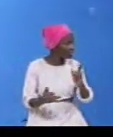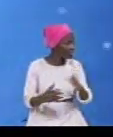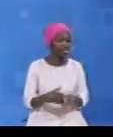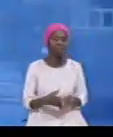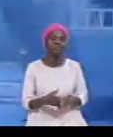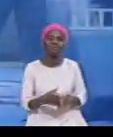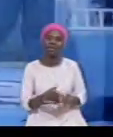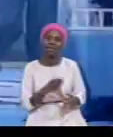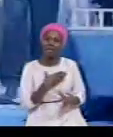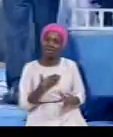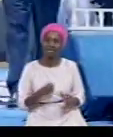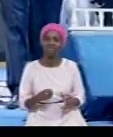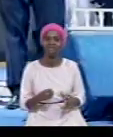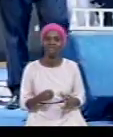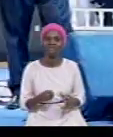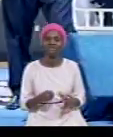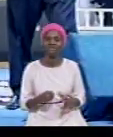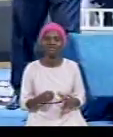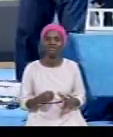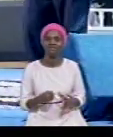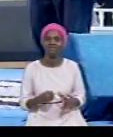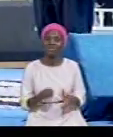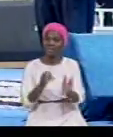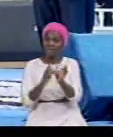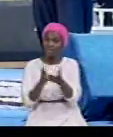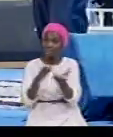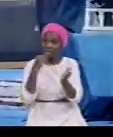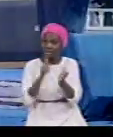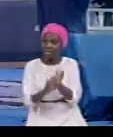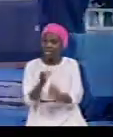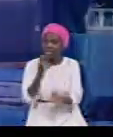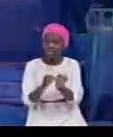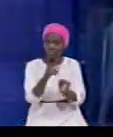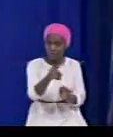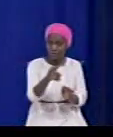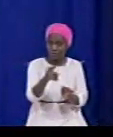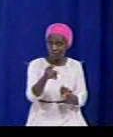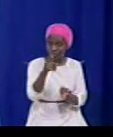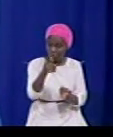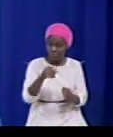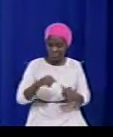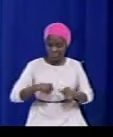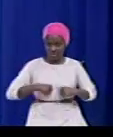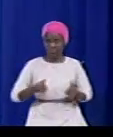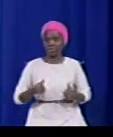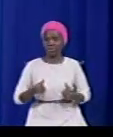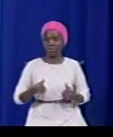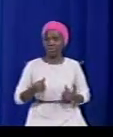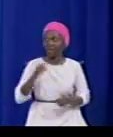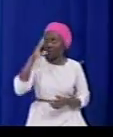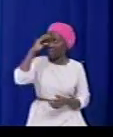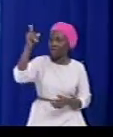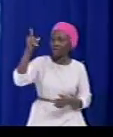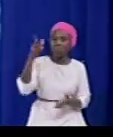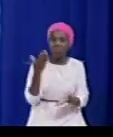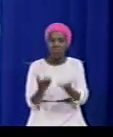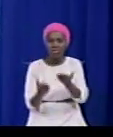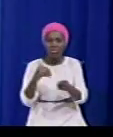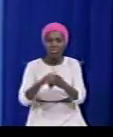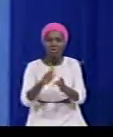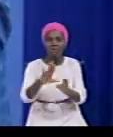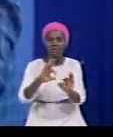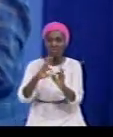you deny him. In the family, extended family, they want to worship the